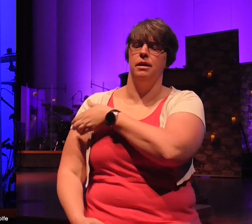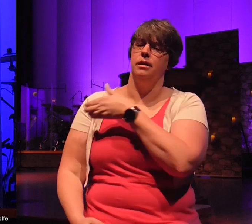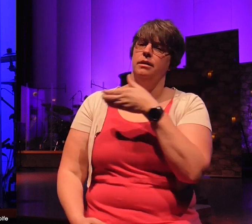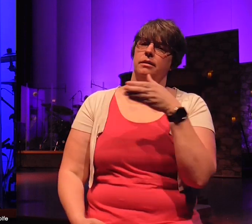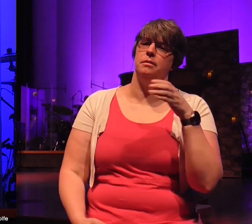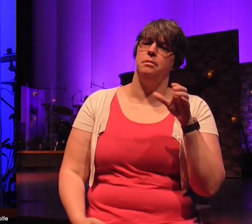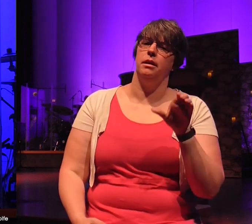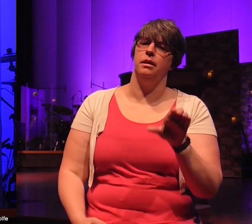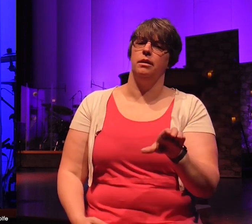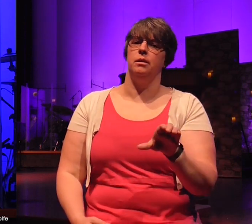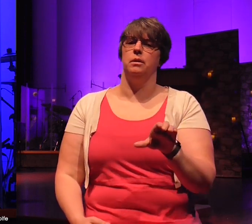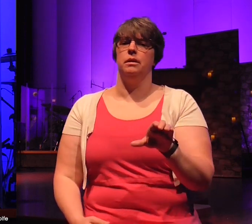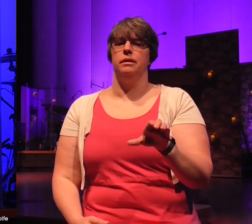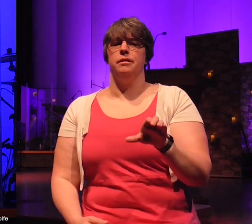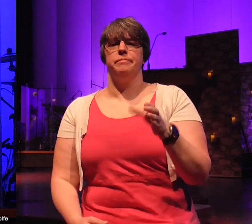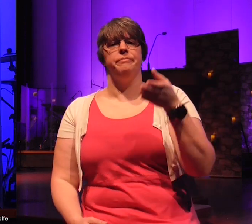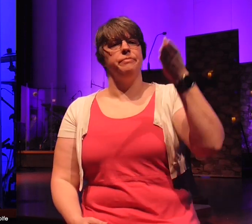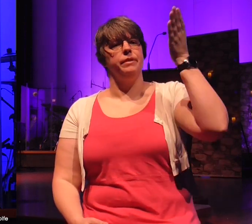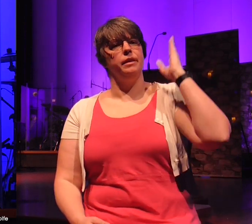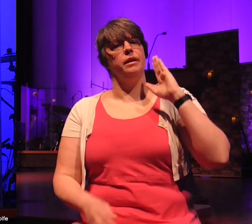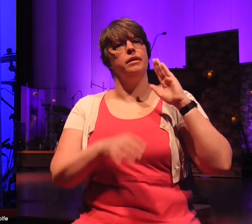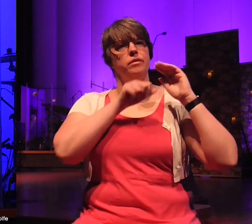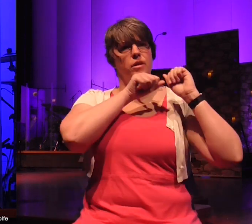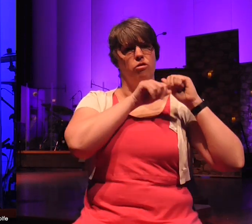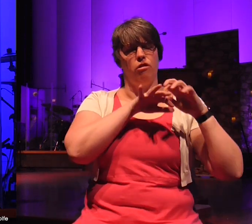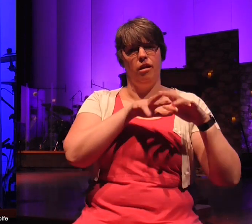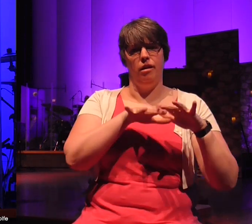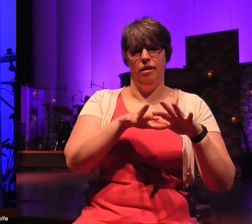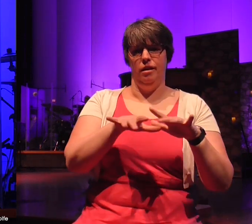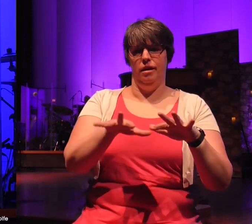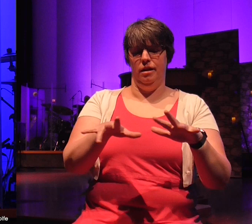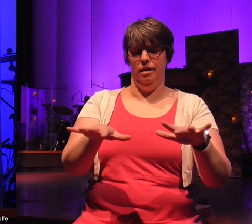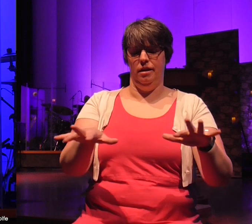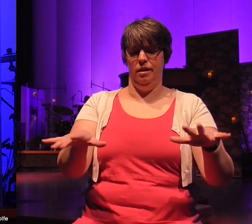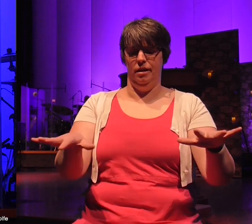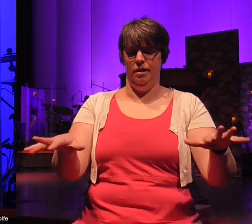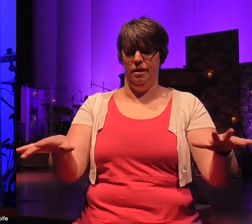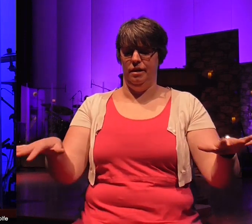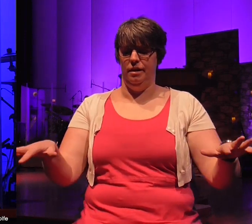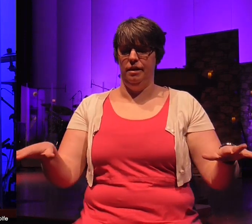the mighty power and the